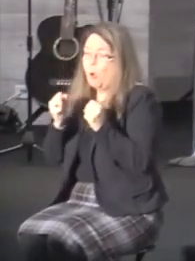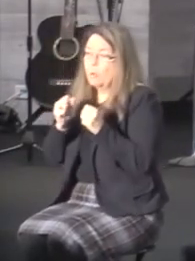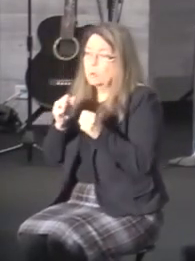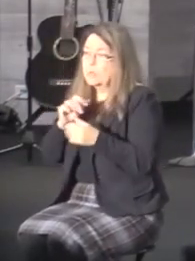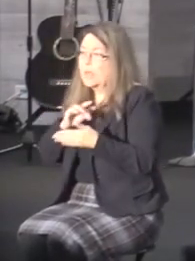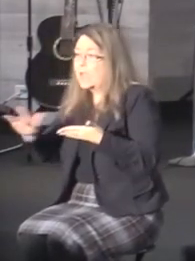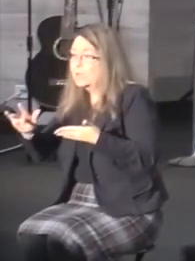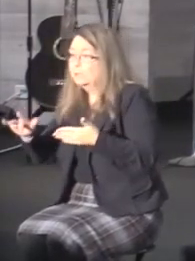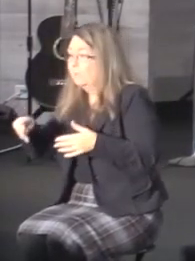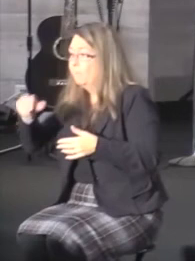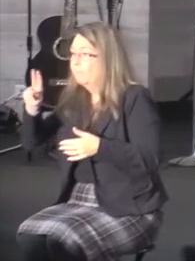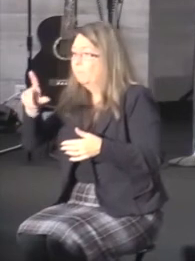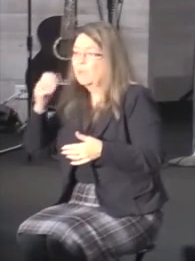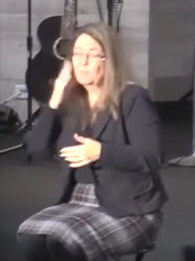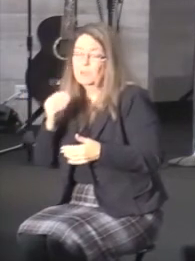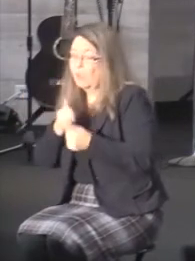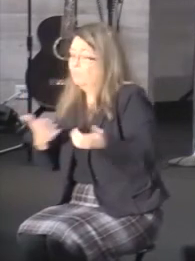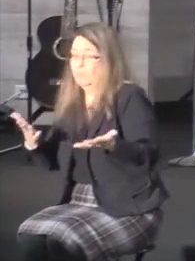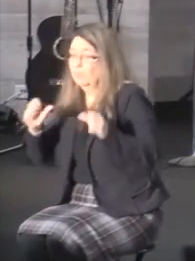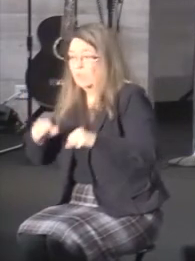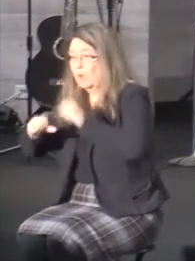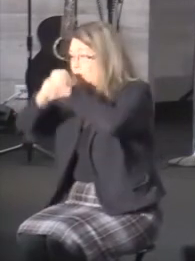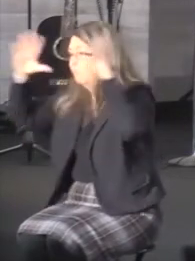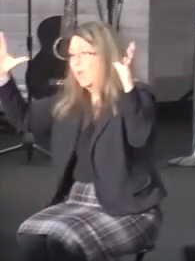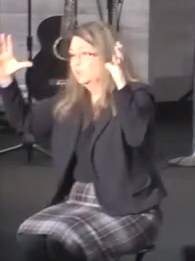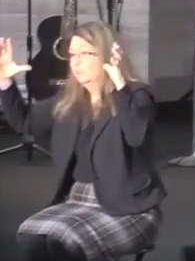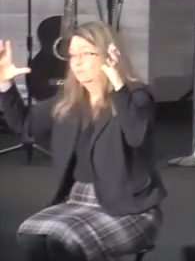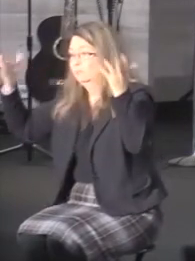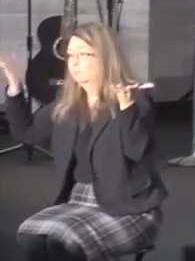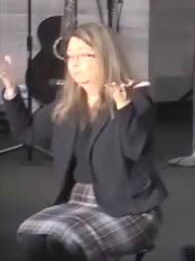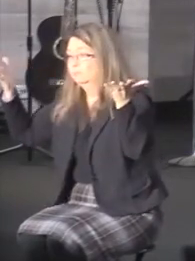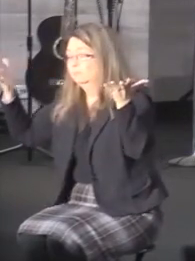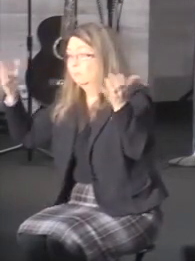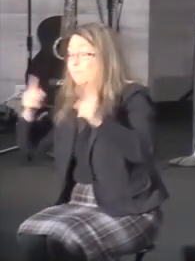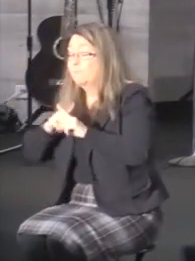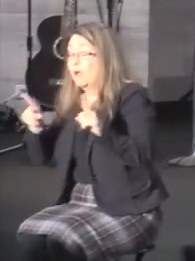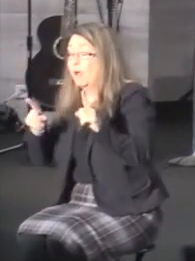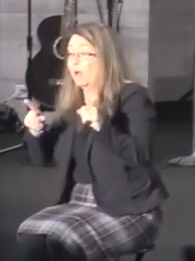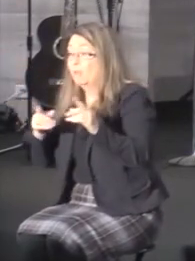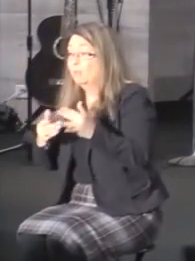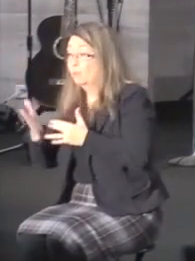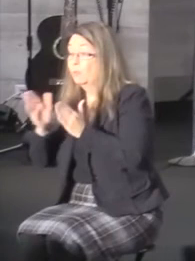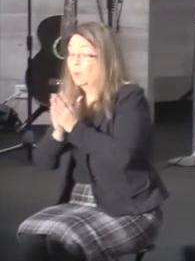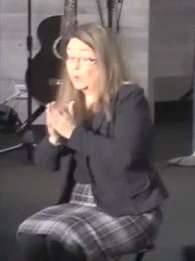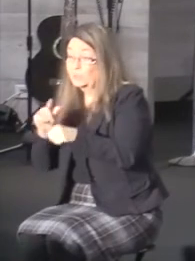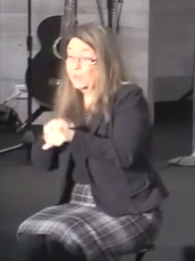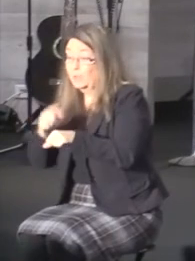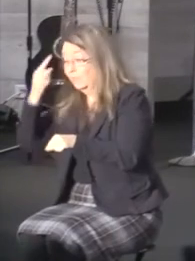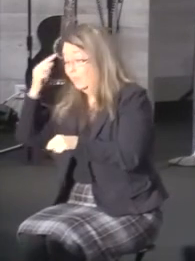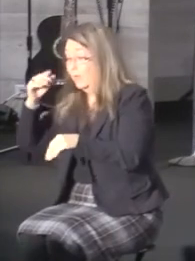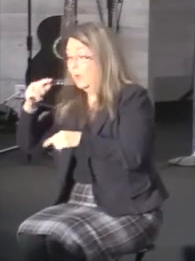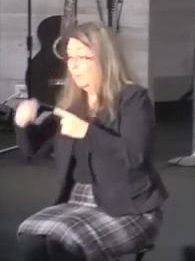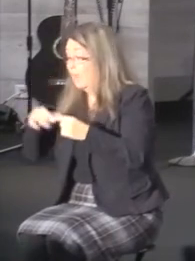mean, Paul's basically been through anything that you could possibly imagine that would stink. He's been through it. And yet through his prayer time, when he thinks about the church at